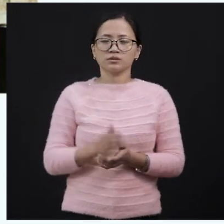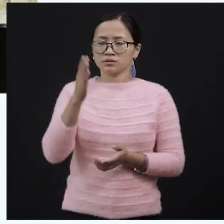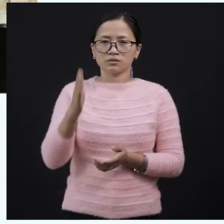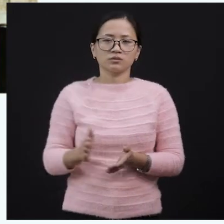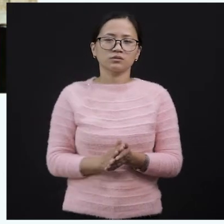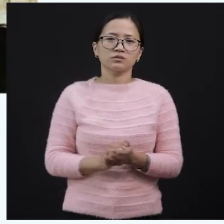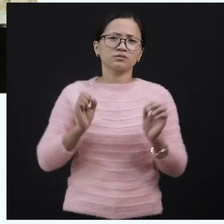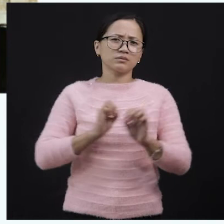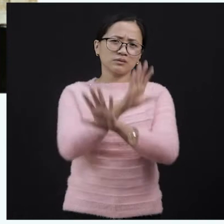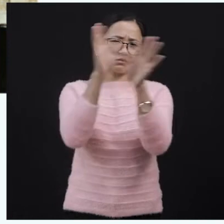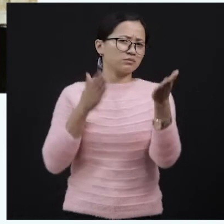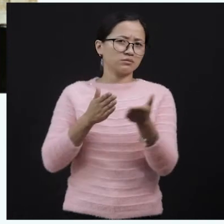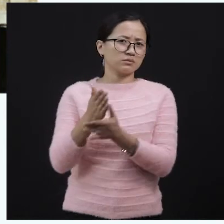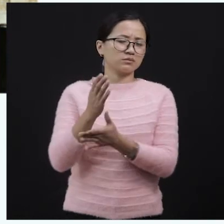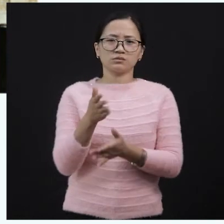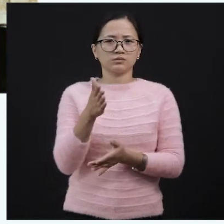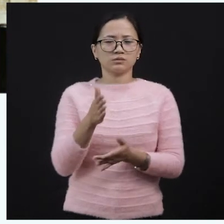because light does not pass through that.